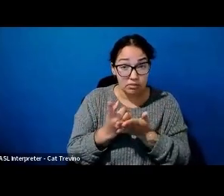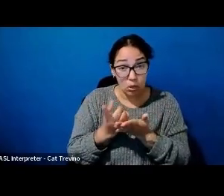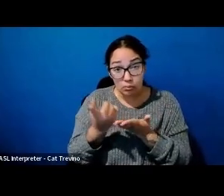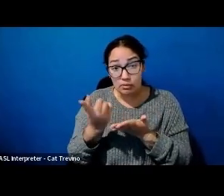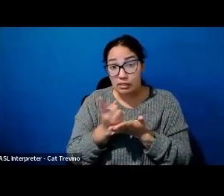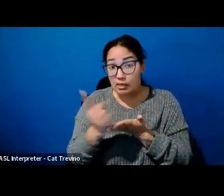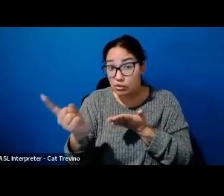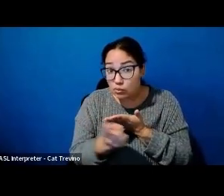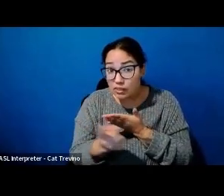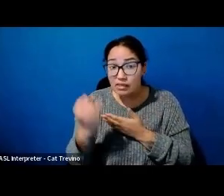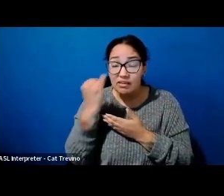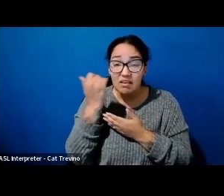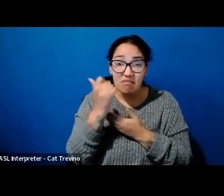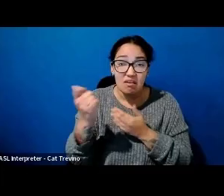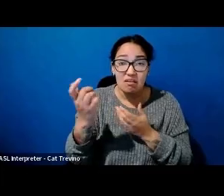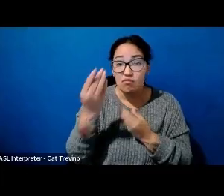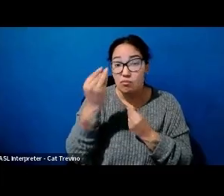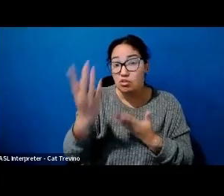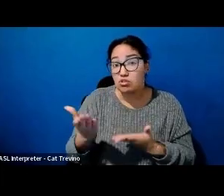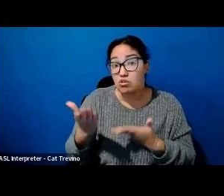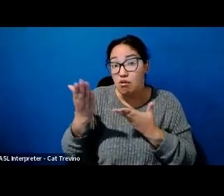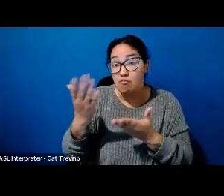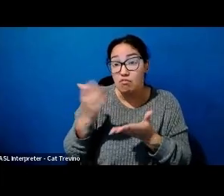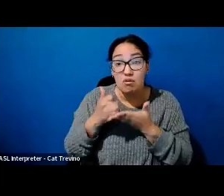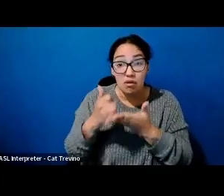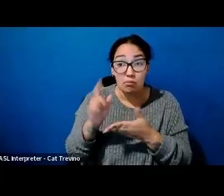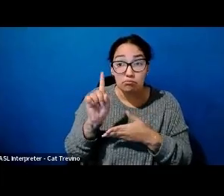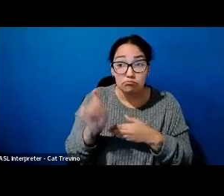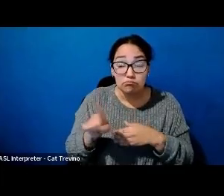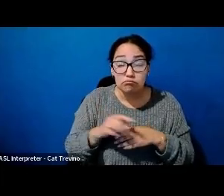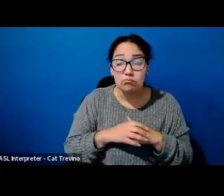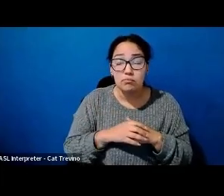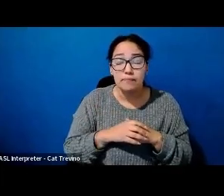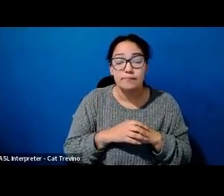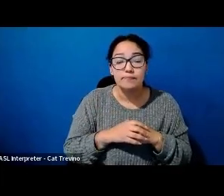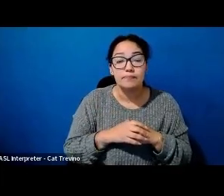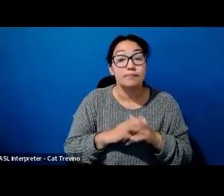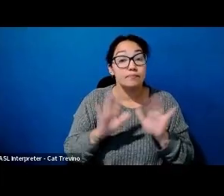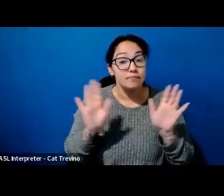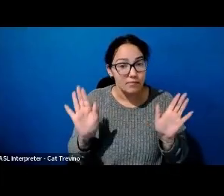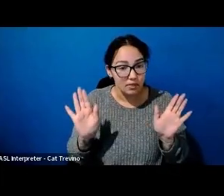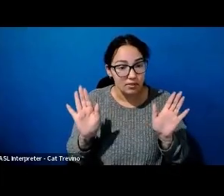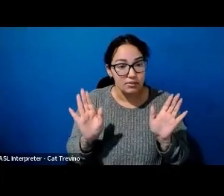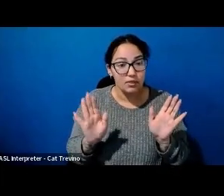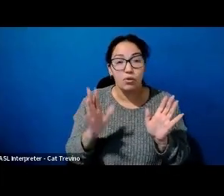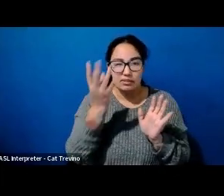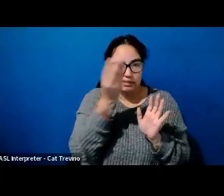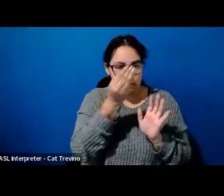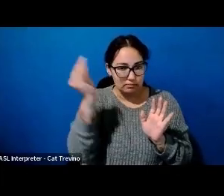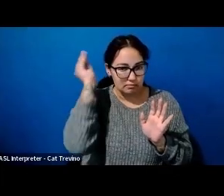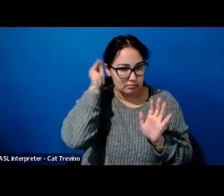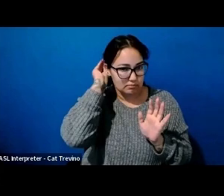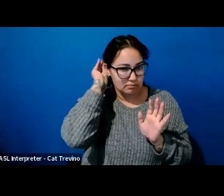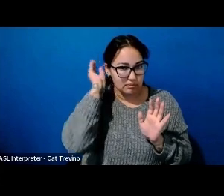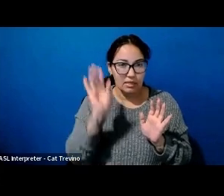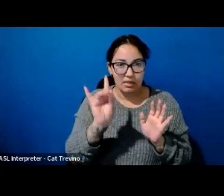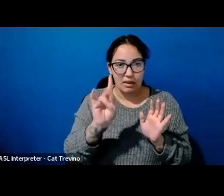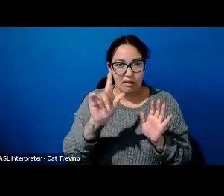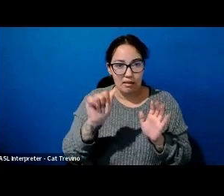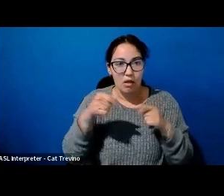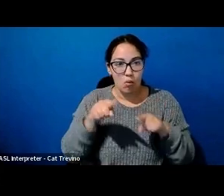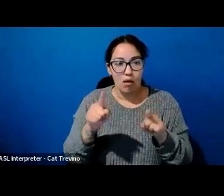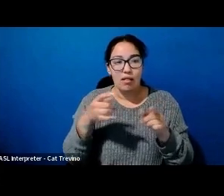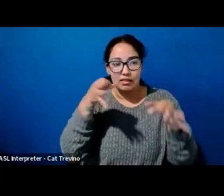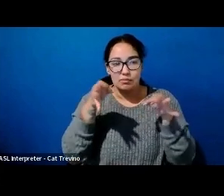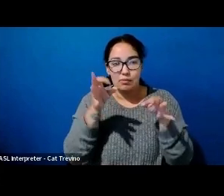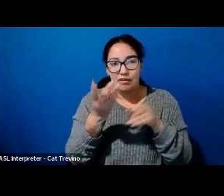any of the information you offered was helpful. So let's keep Daniela in mind as I go through a few more of